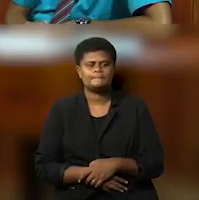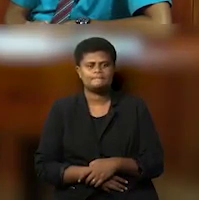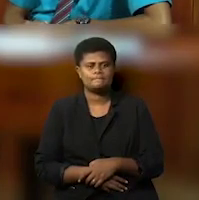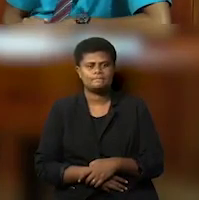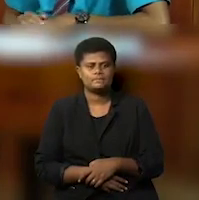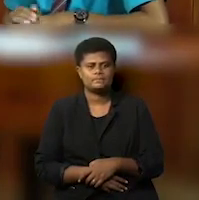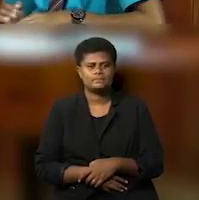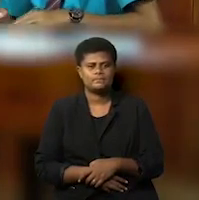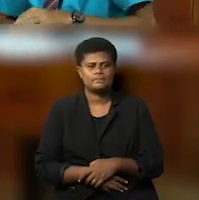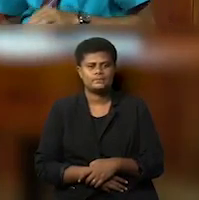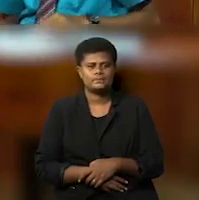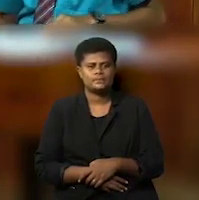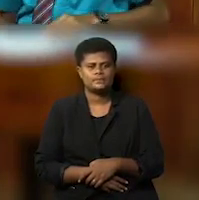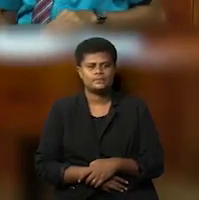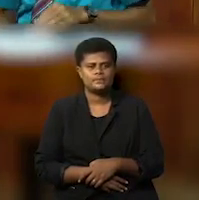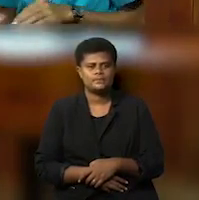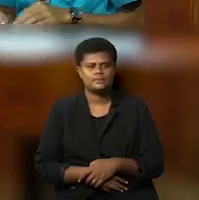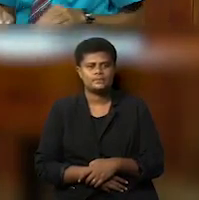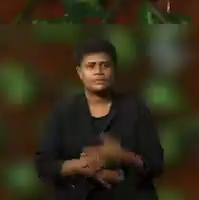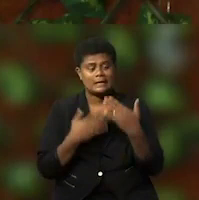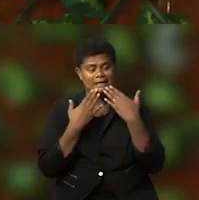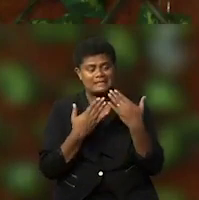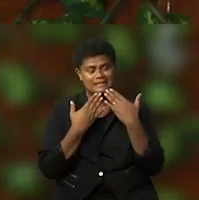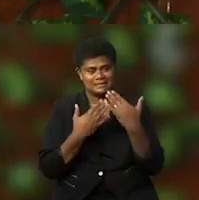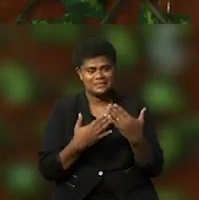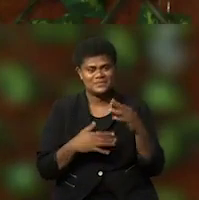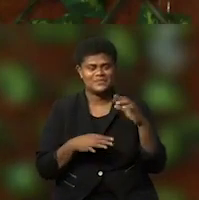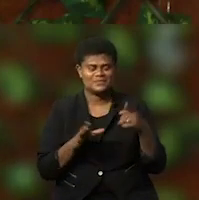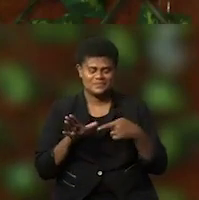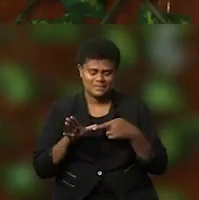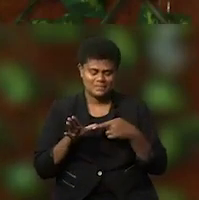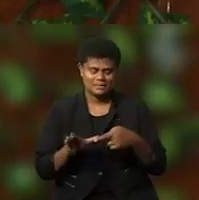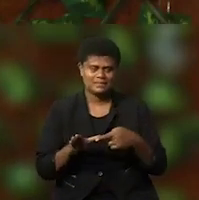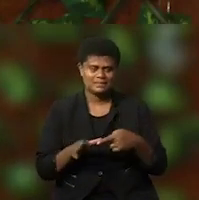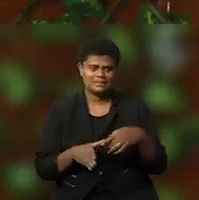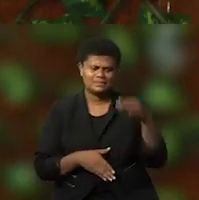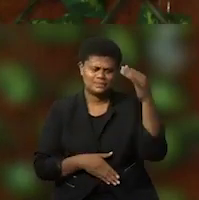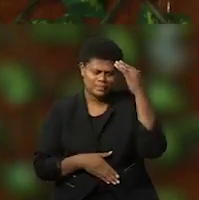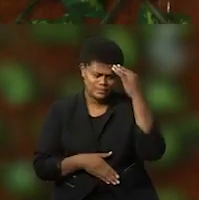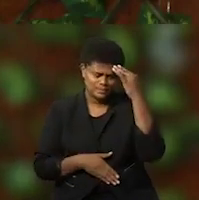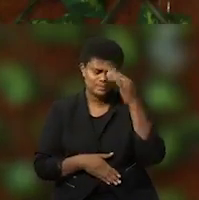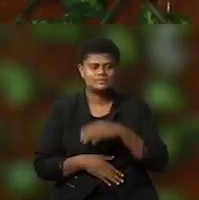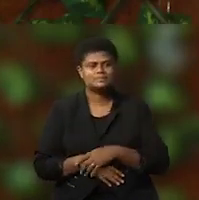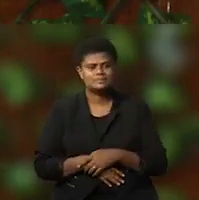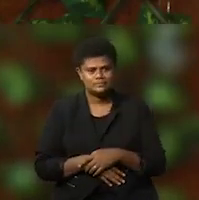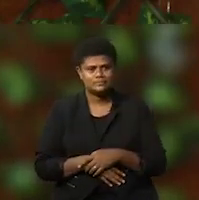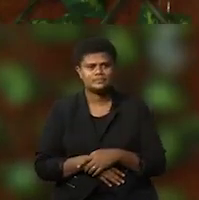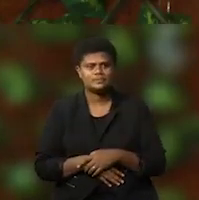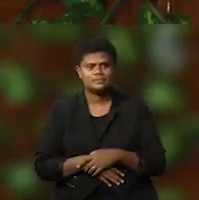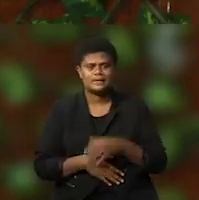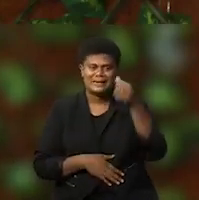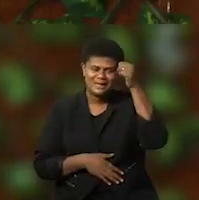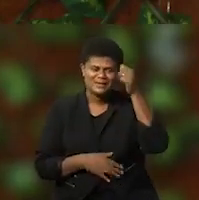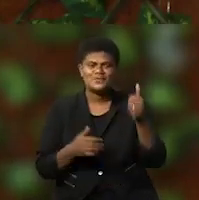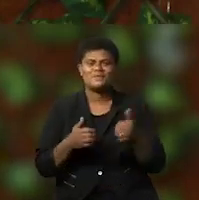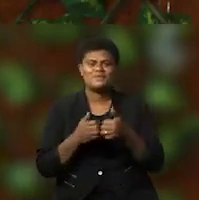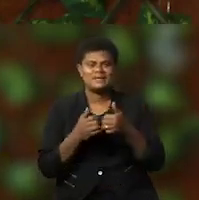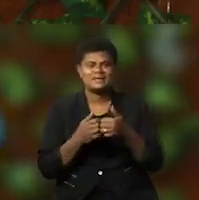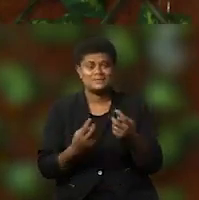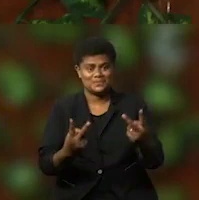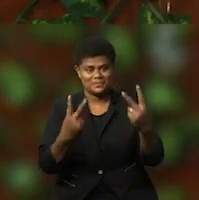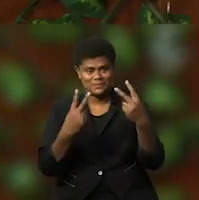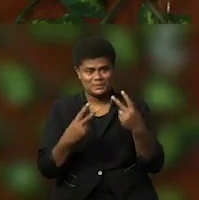answer your question, that is why I think that the judgment is good news. Thank you for that. That was a nice thought. And I believe that most of us have been blessed